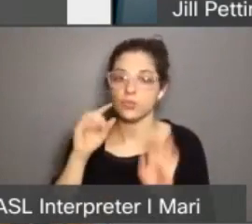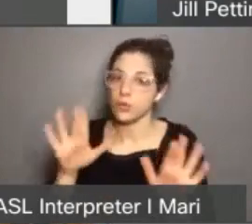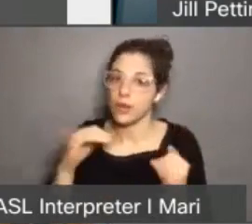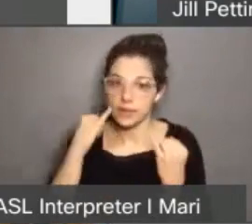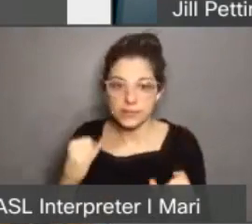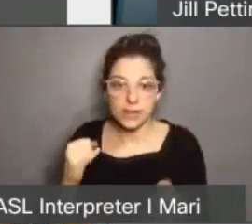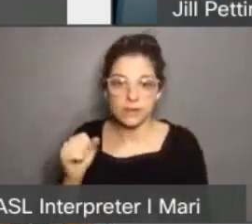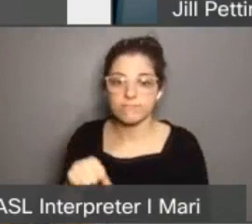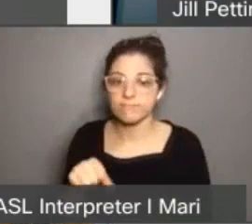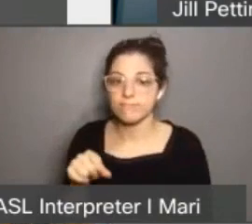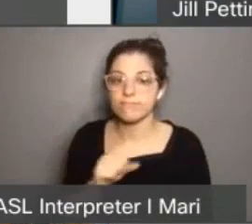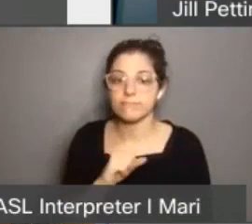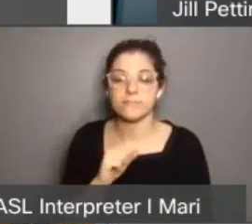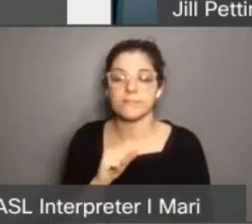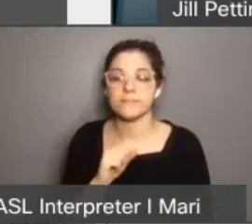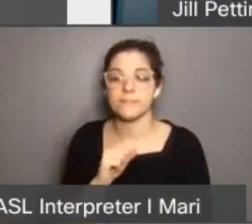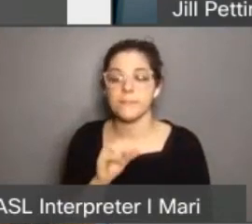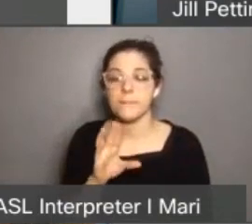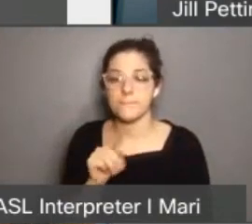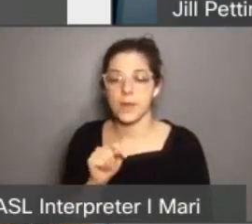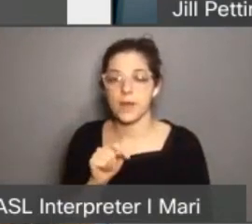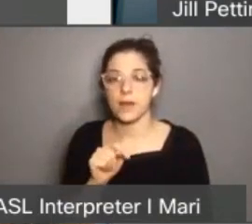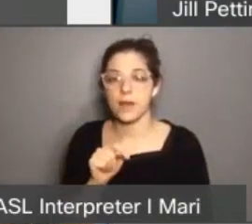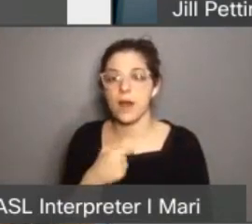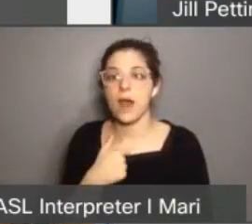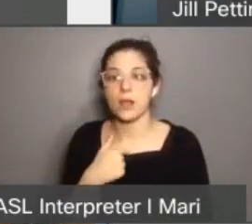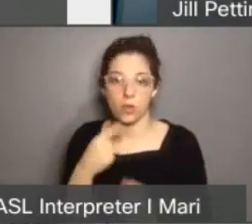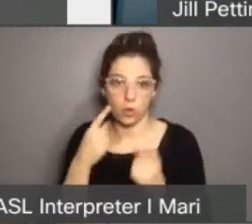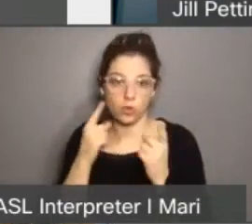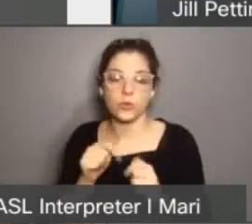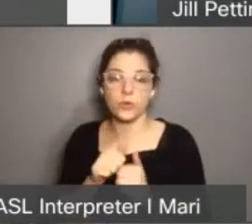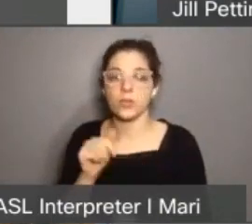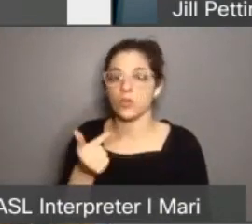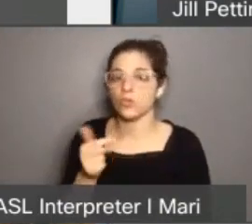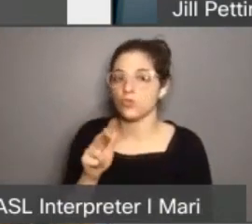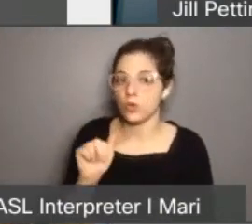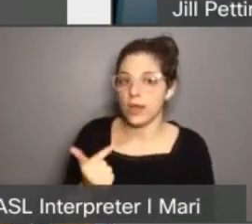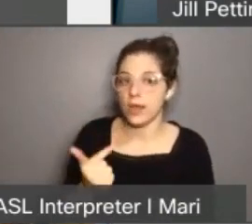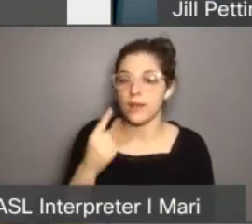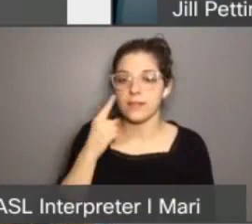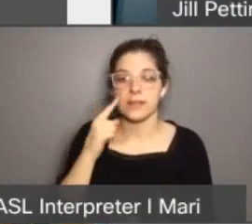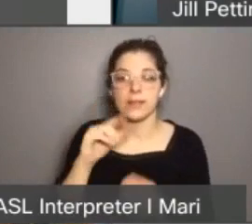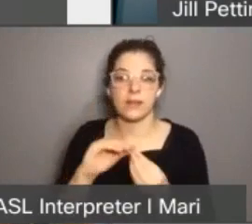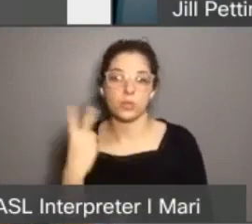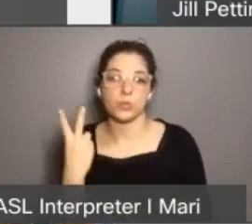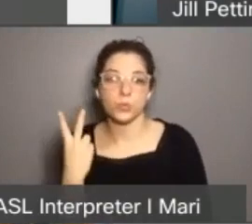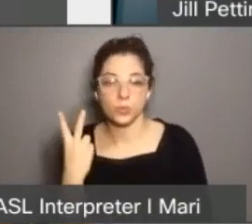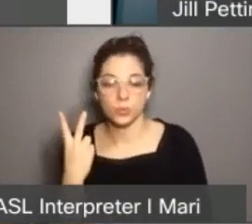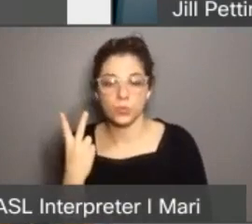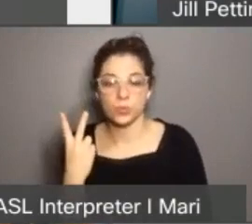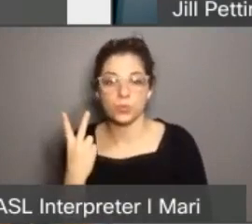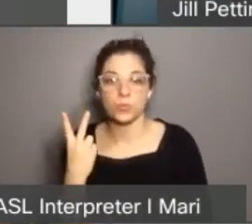idea. But I do agree with Greg. I think maybe number two,